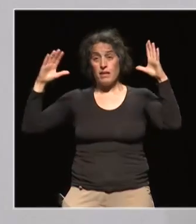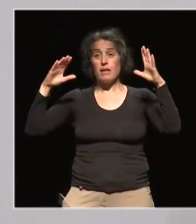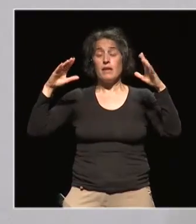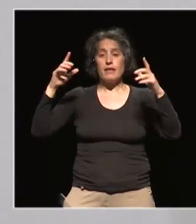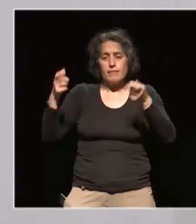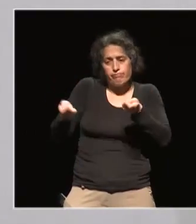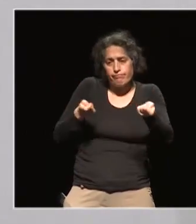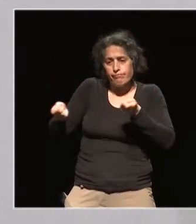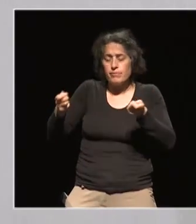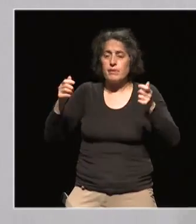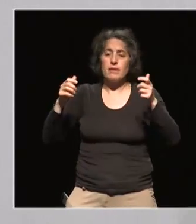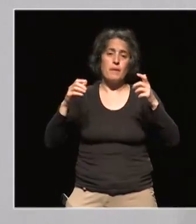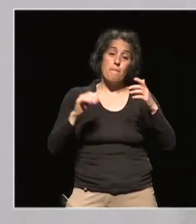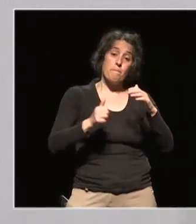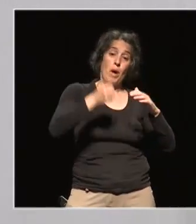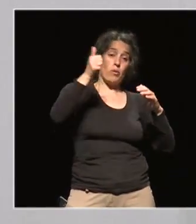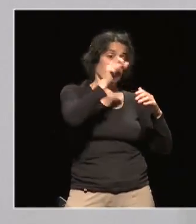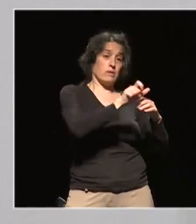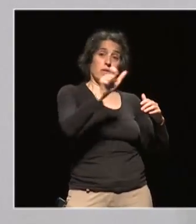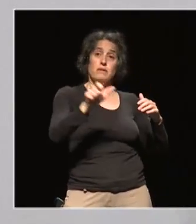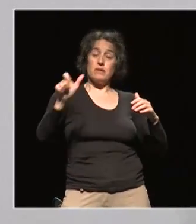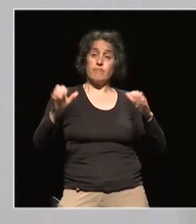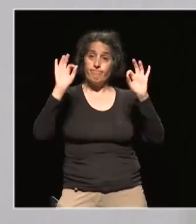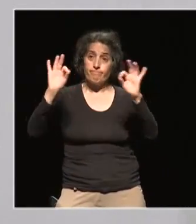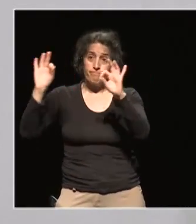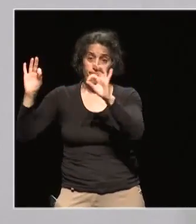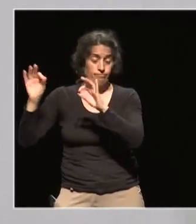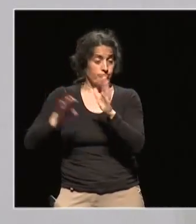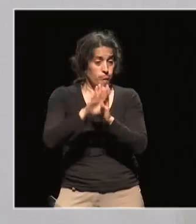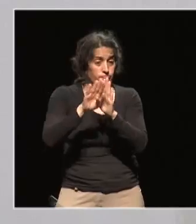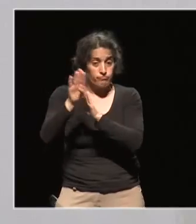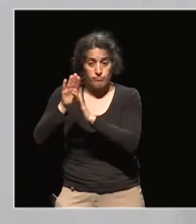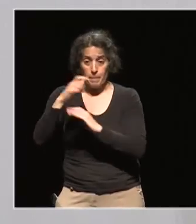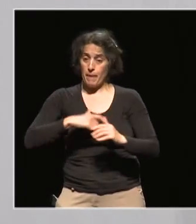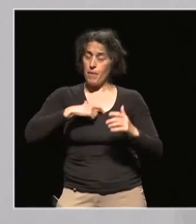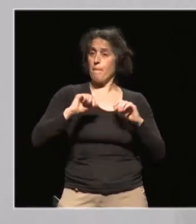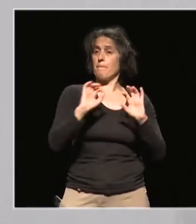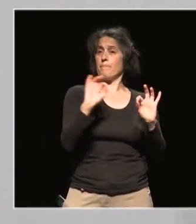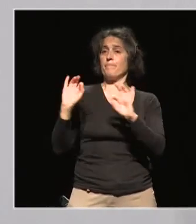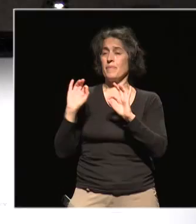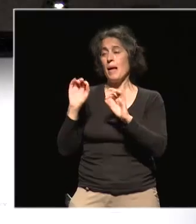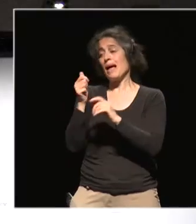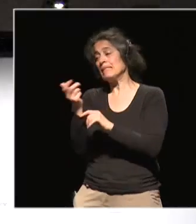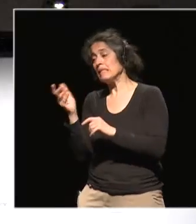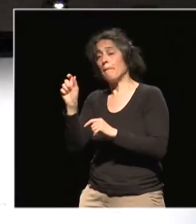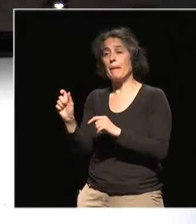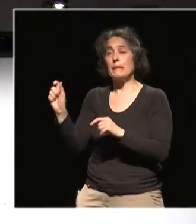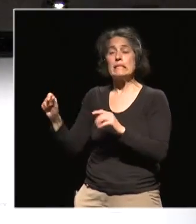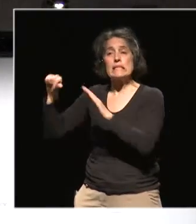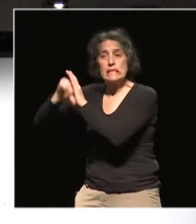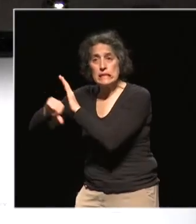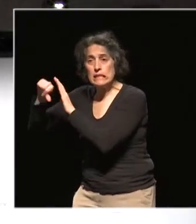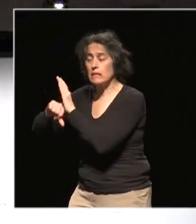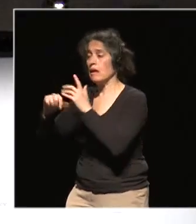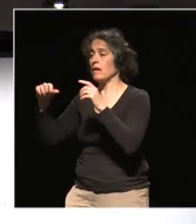opt for that. And therefore, any of the losers, obviously, we have to look into the mechanism, how we're